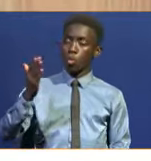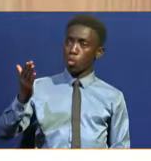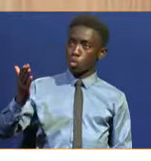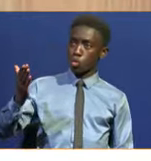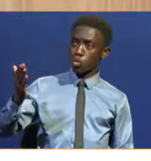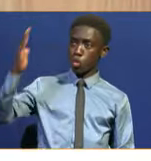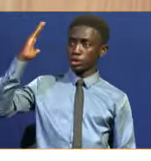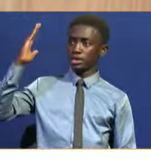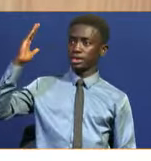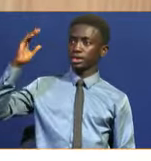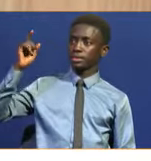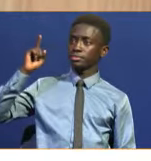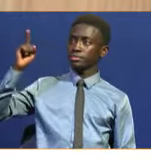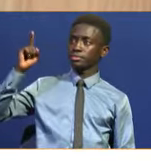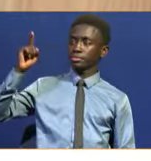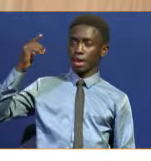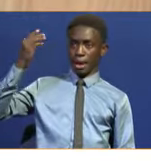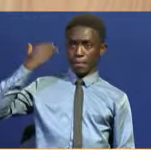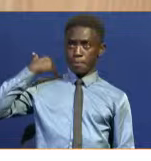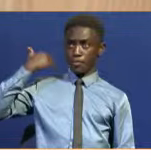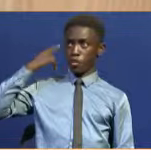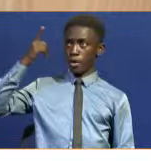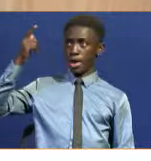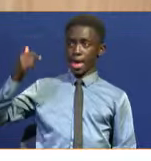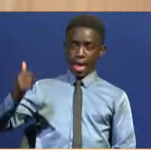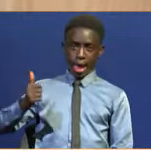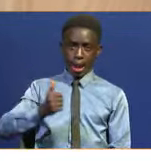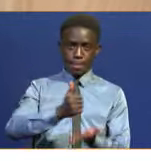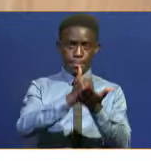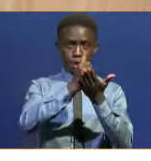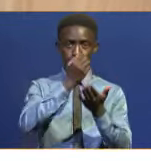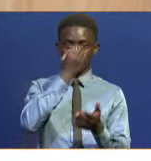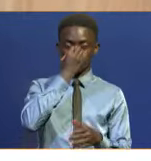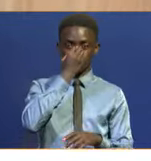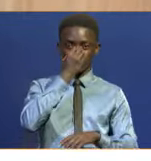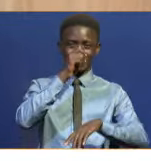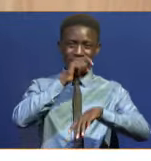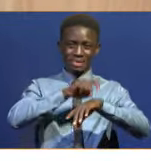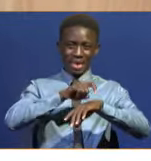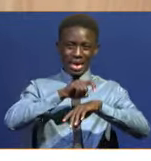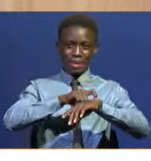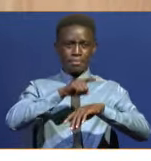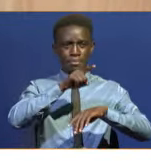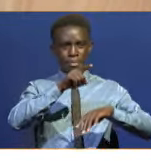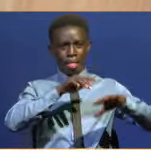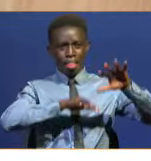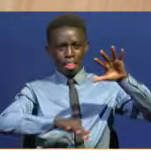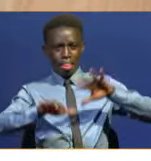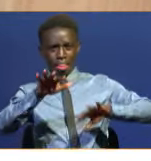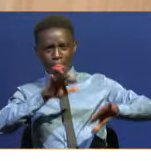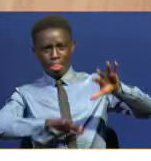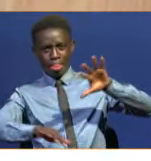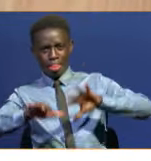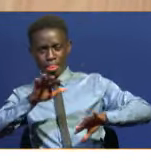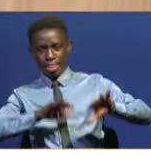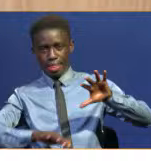that saw through President William Ruto in very difficult circumstances has gone